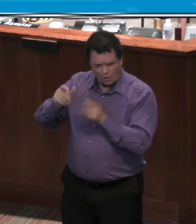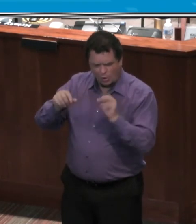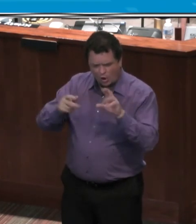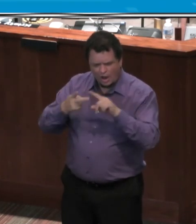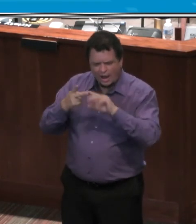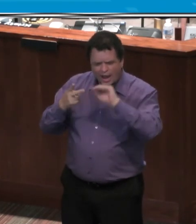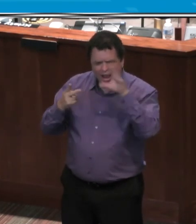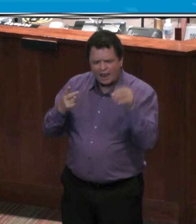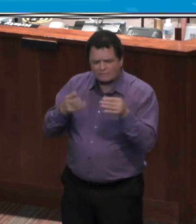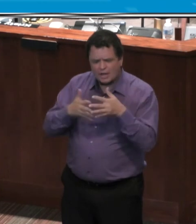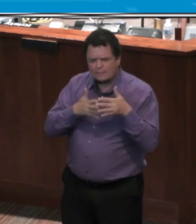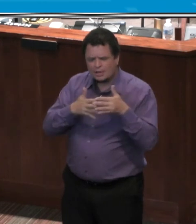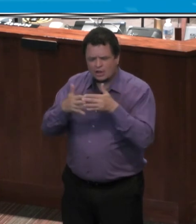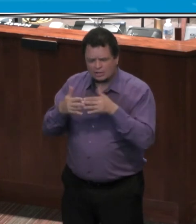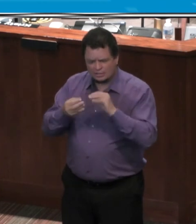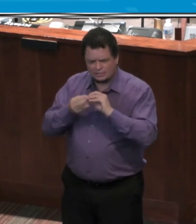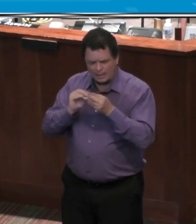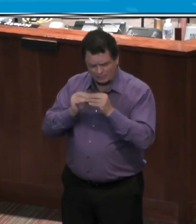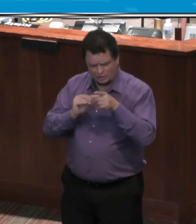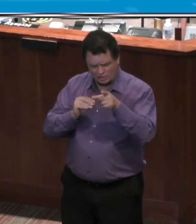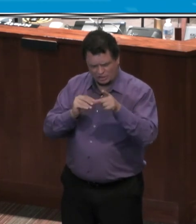than counterpart whites?